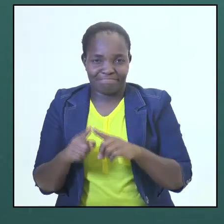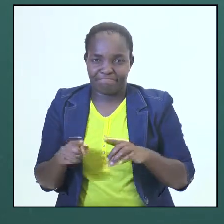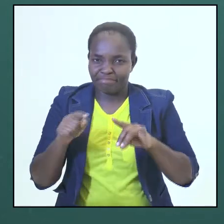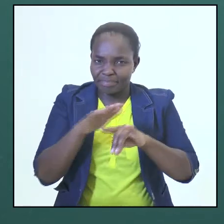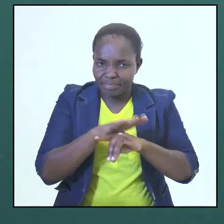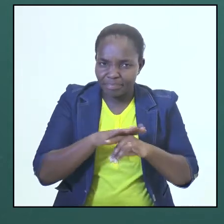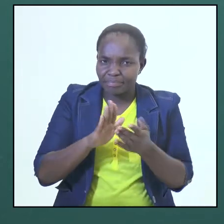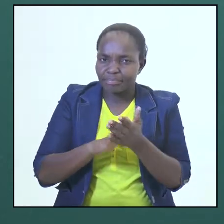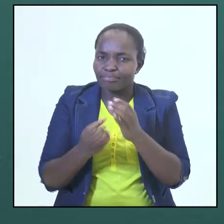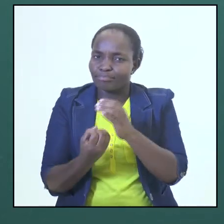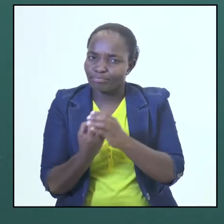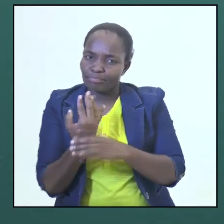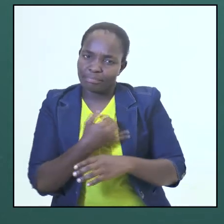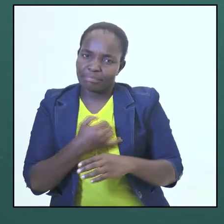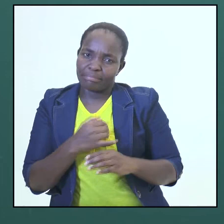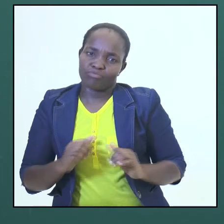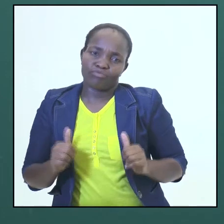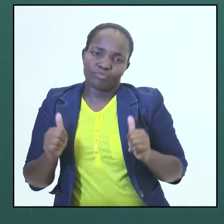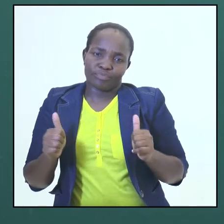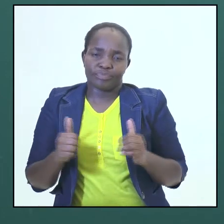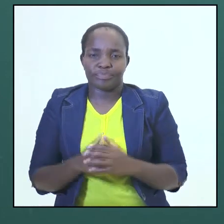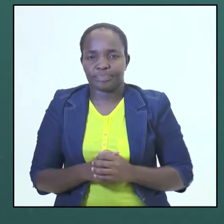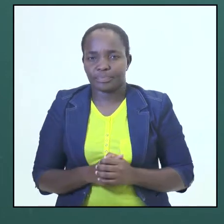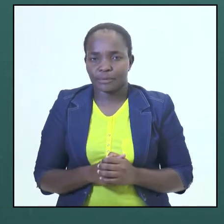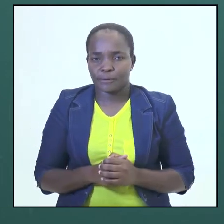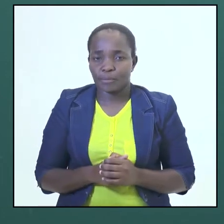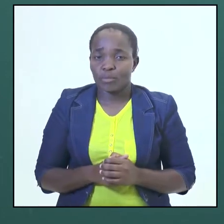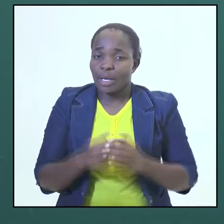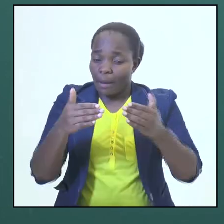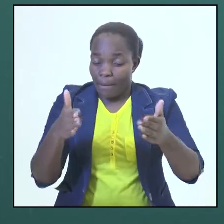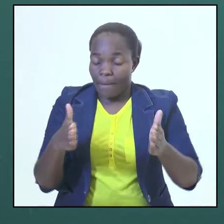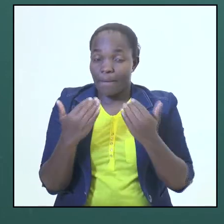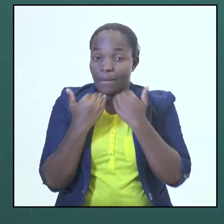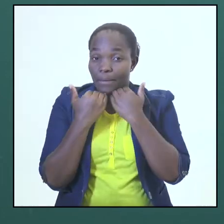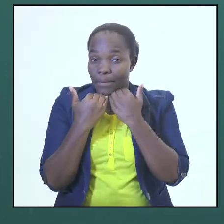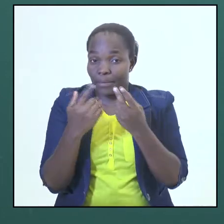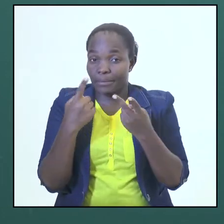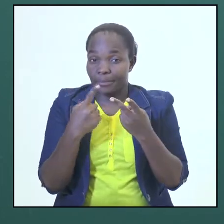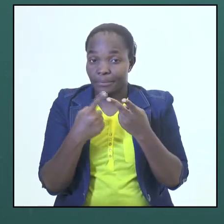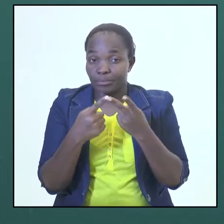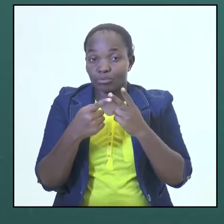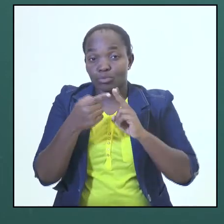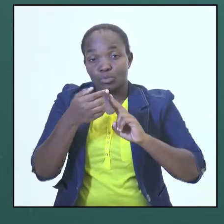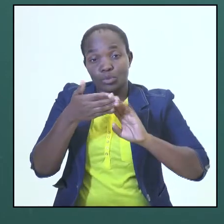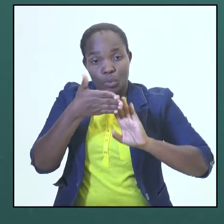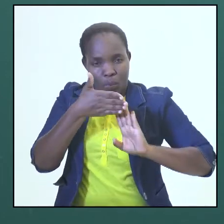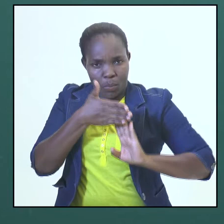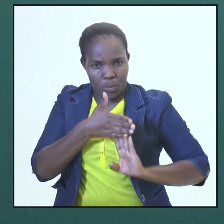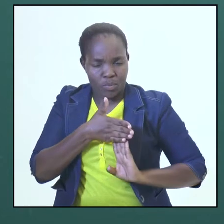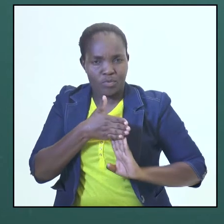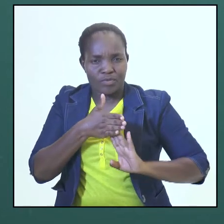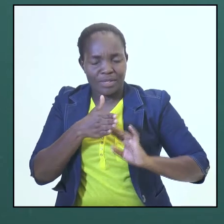and animal life. Conservation is important to prevent the extinction of